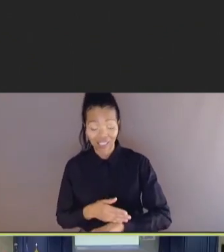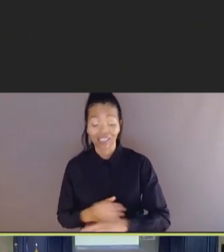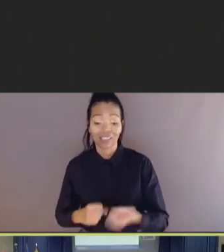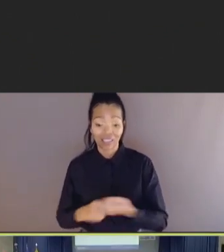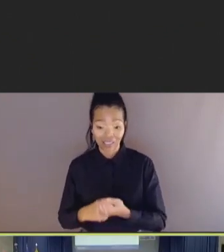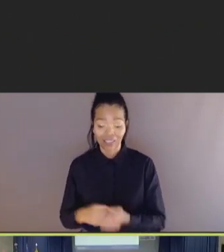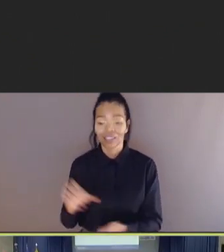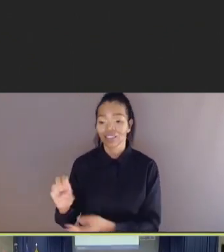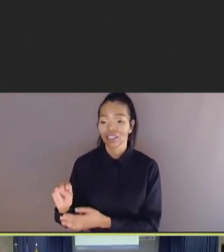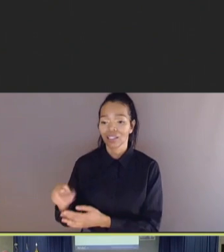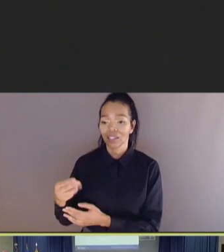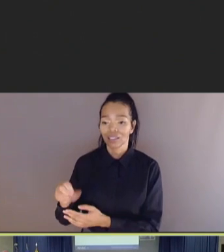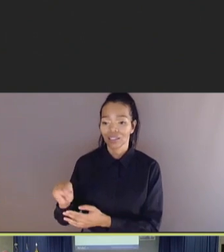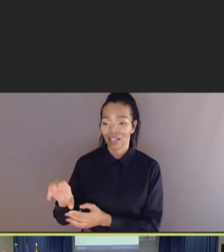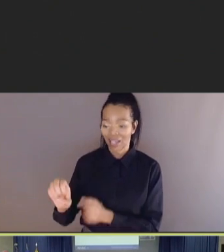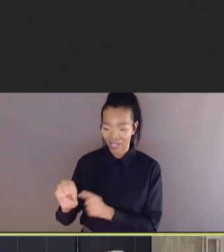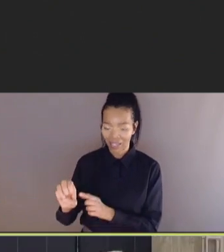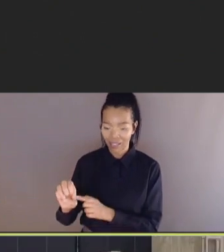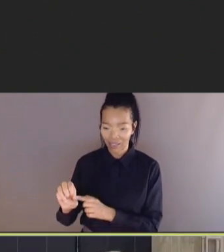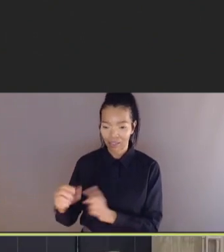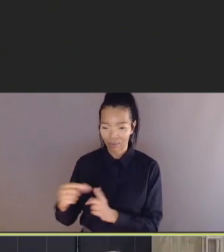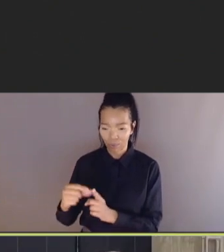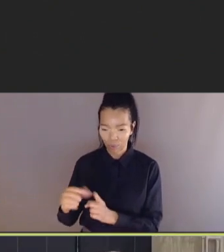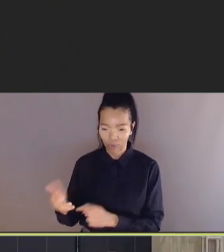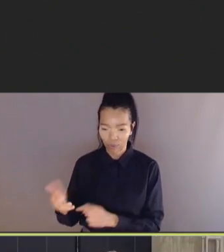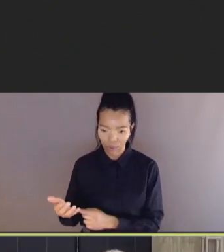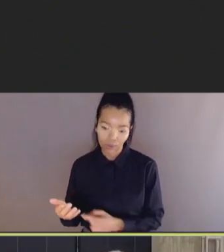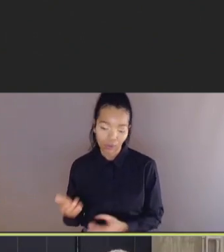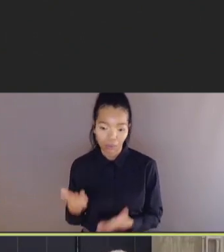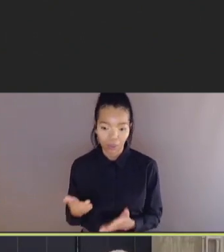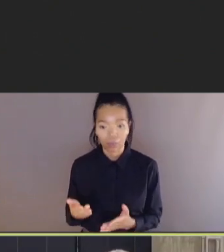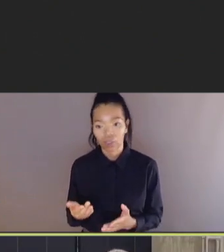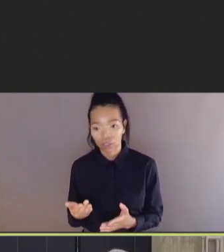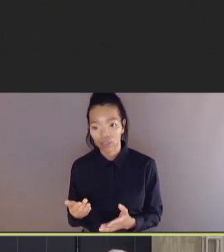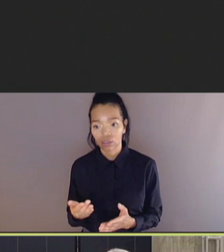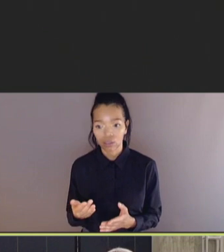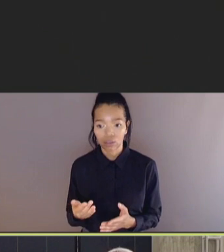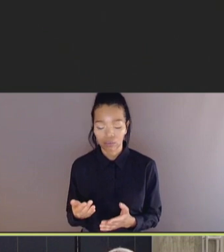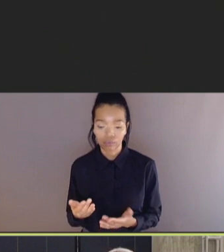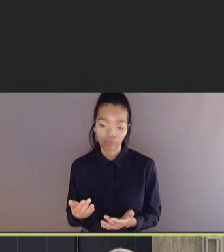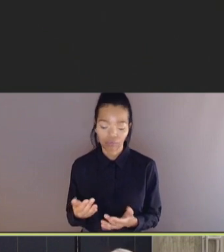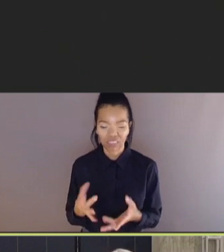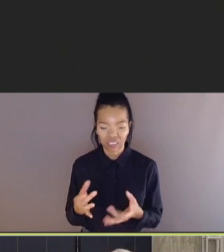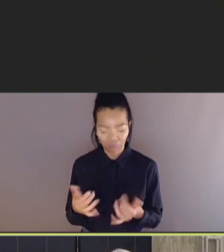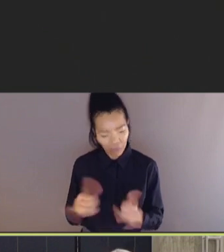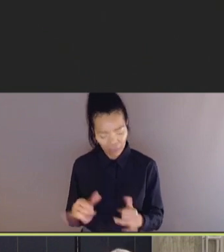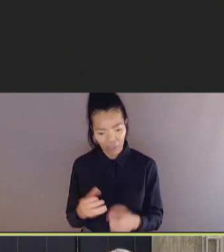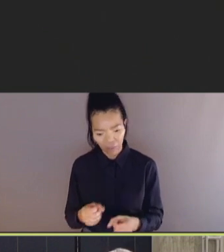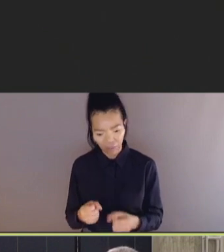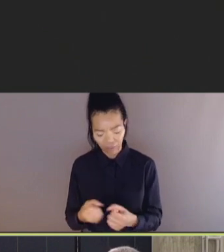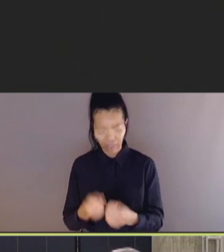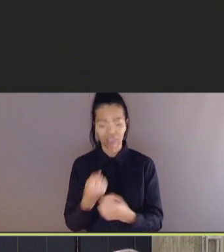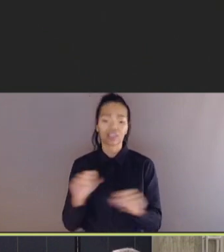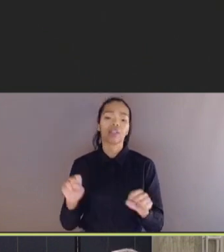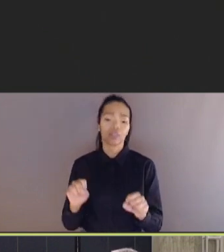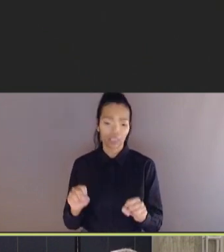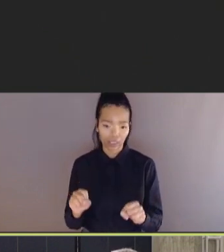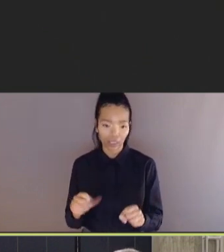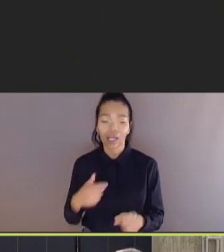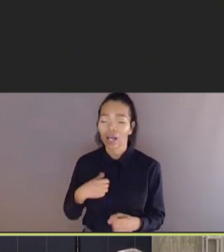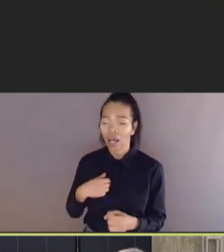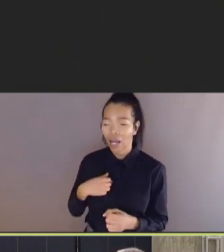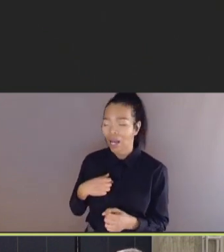statement, and making safety priority number one or something. Yeah, I agree that I don't particularly like the